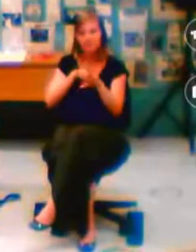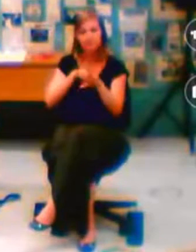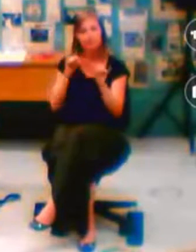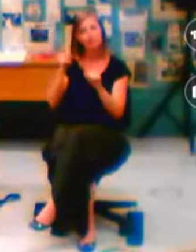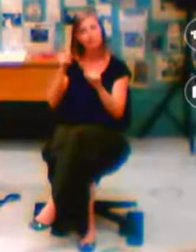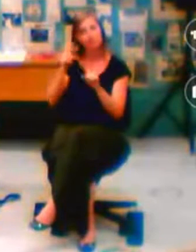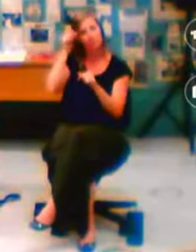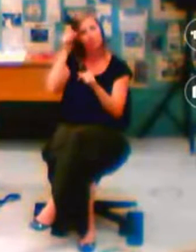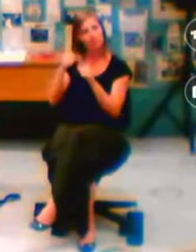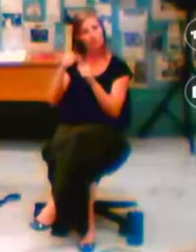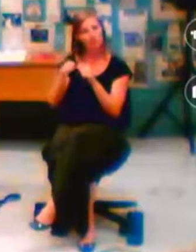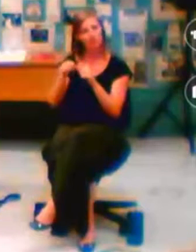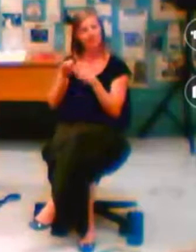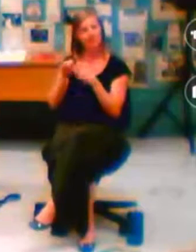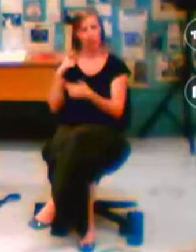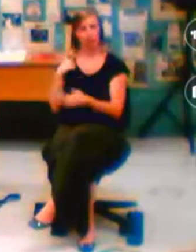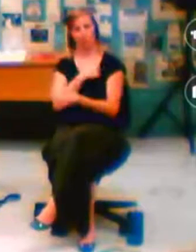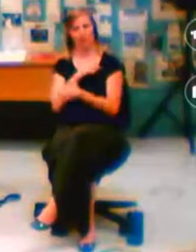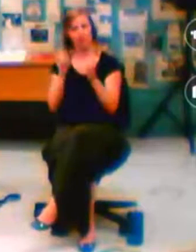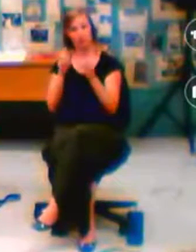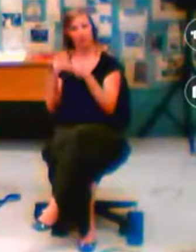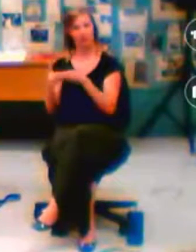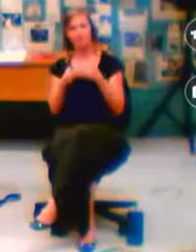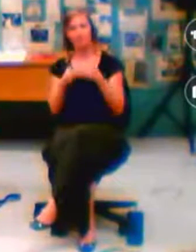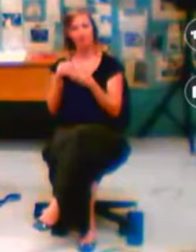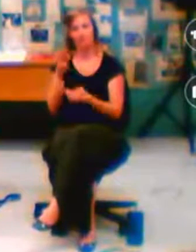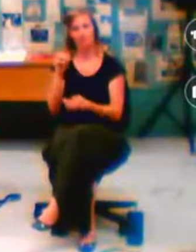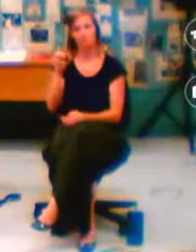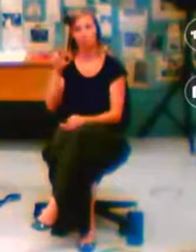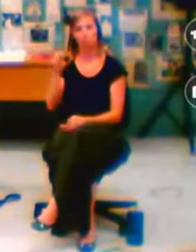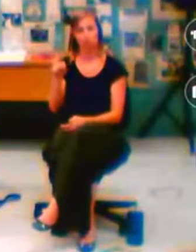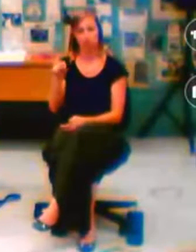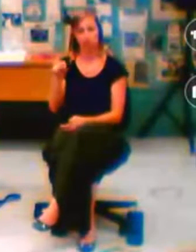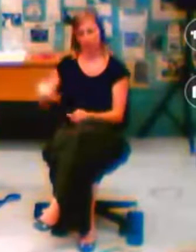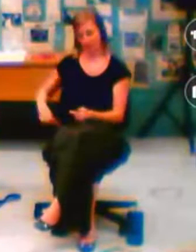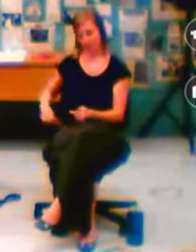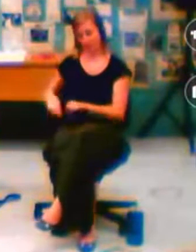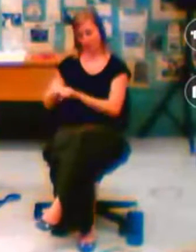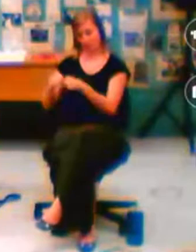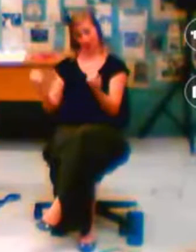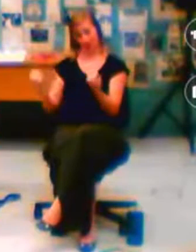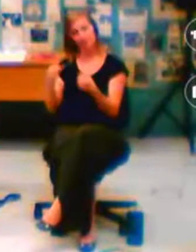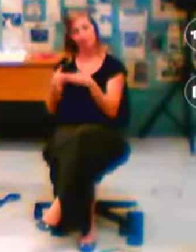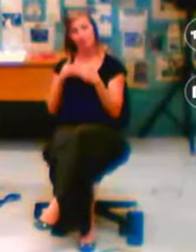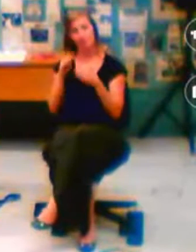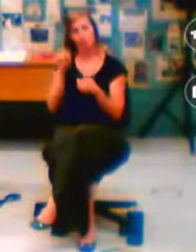being more effective with how we spend the dollars and efficient with how we spend the dollars with